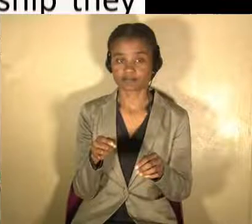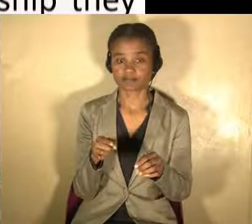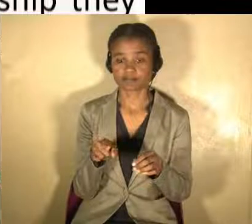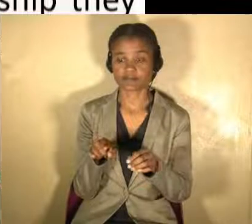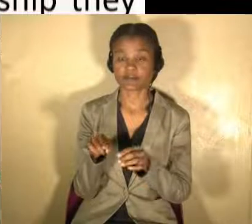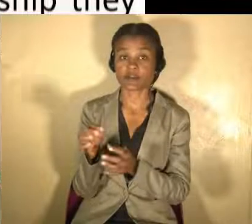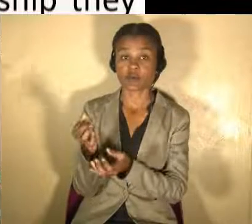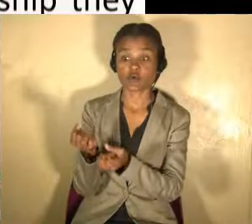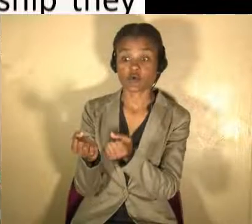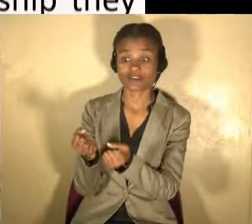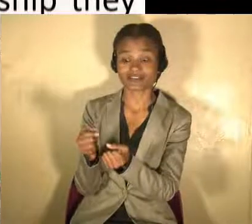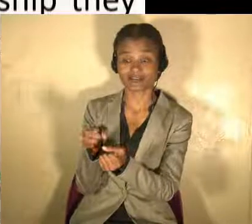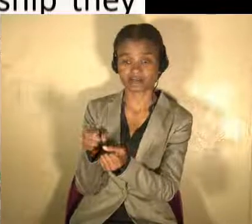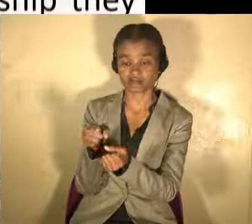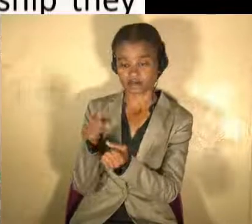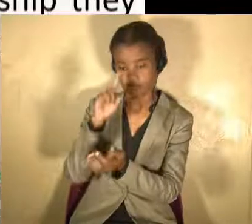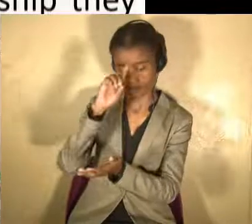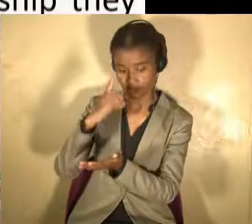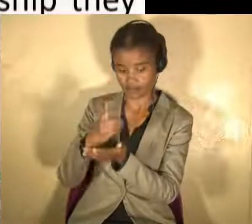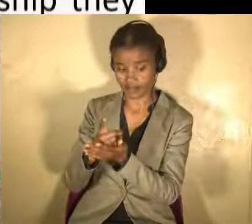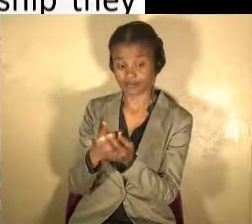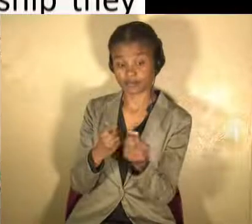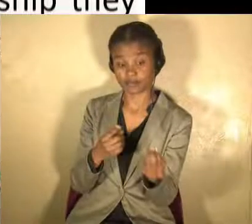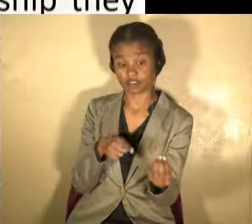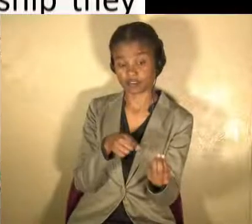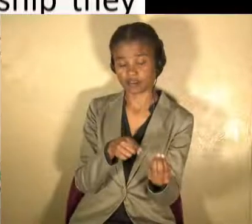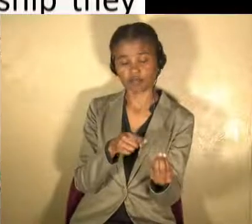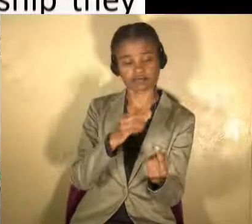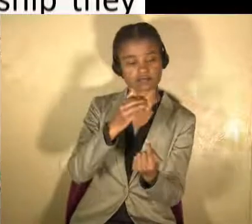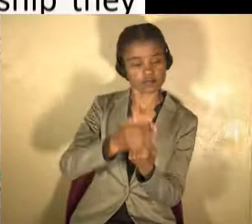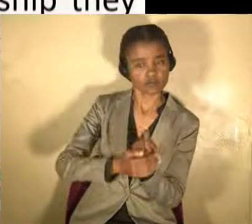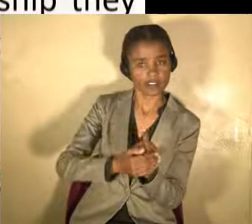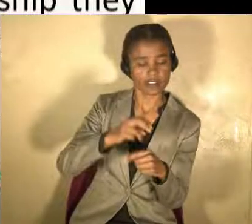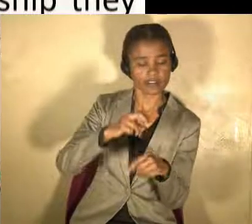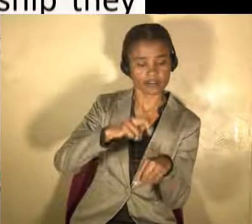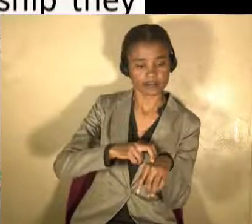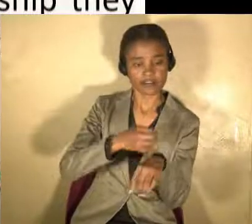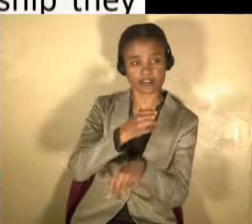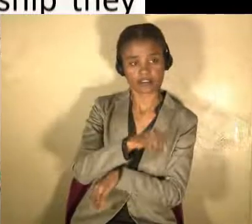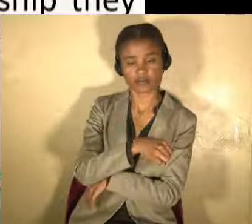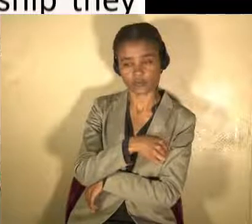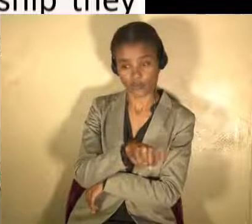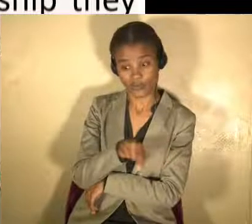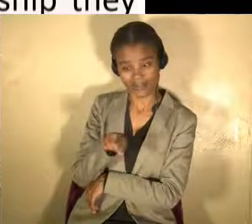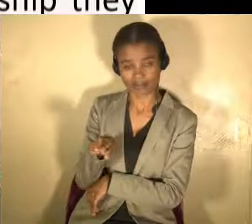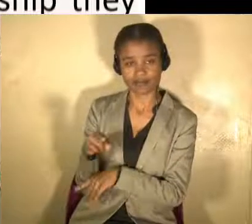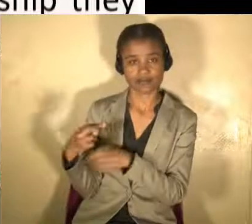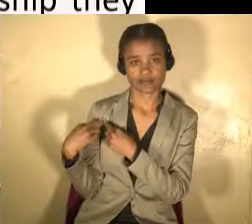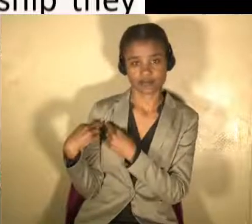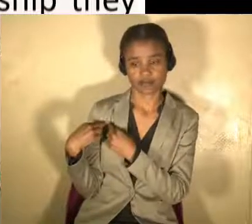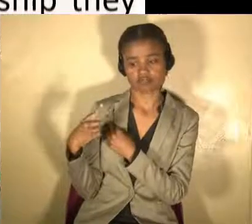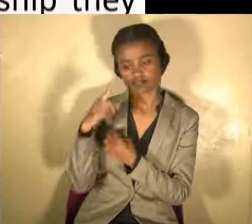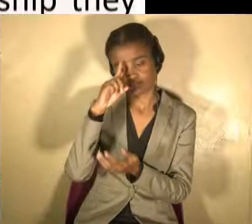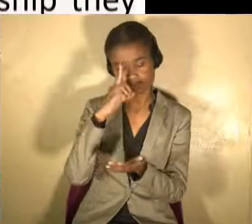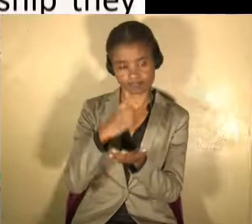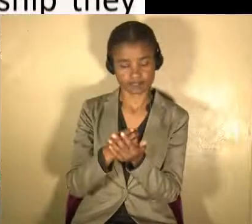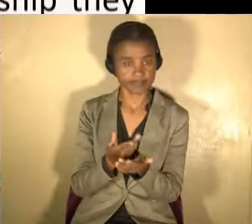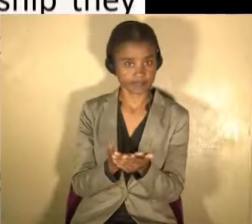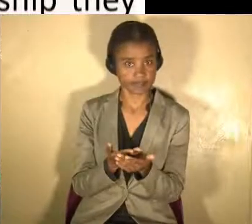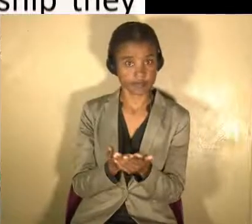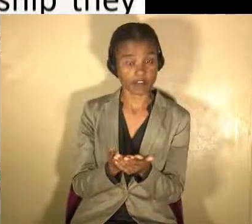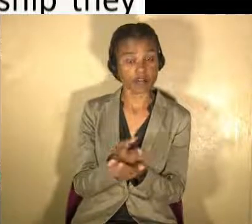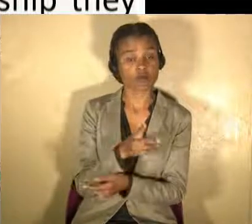is in need of care and protection. And it then enables the courts